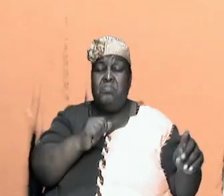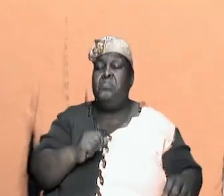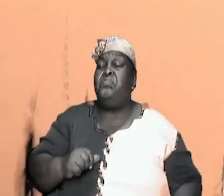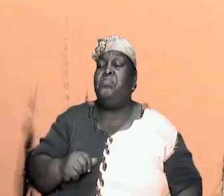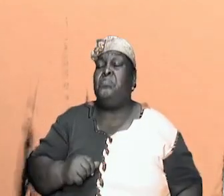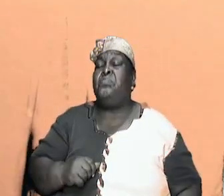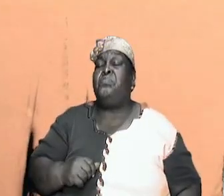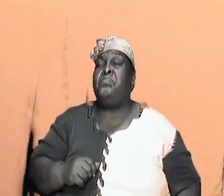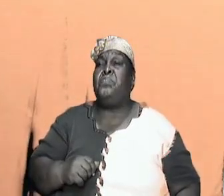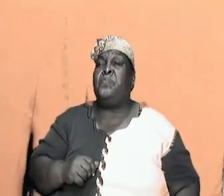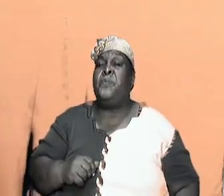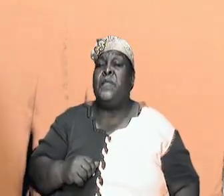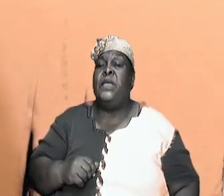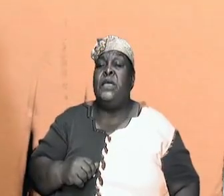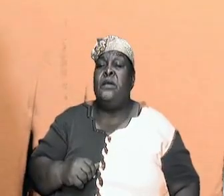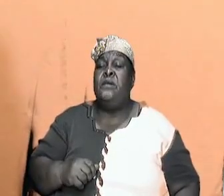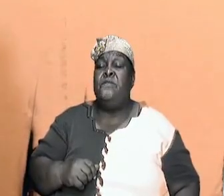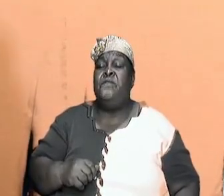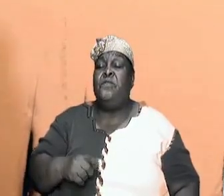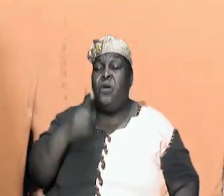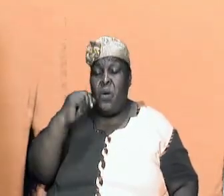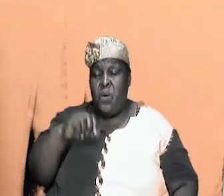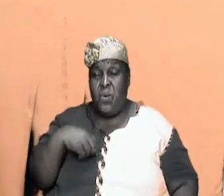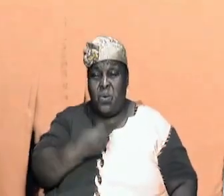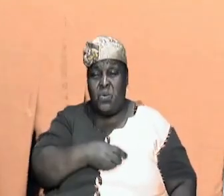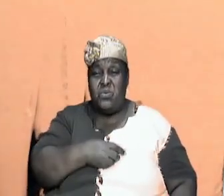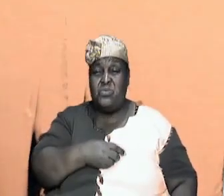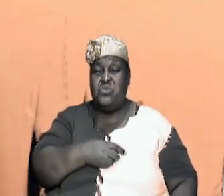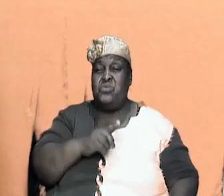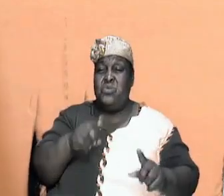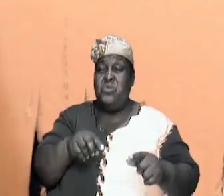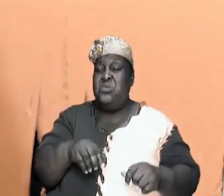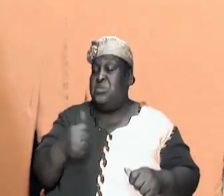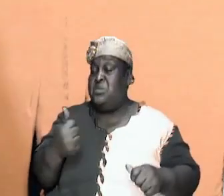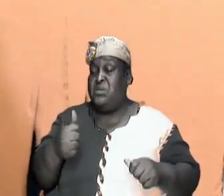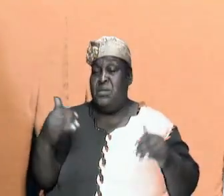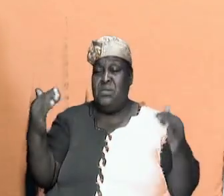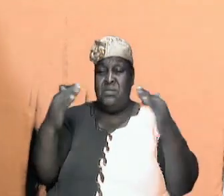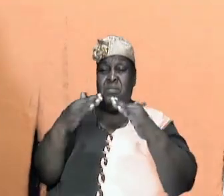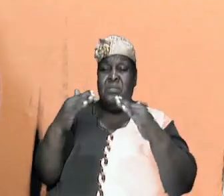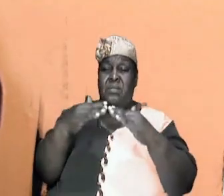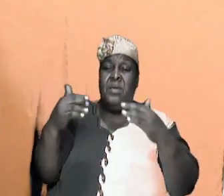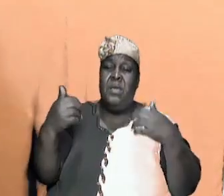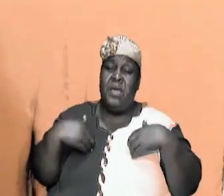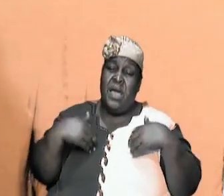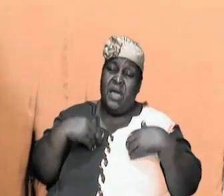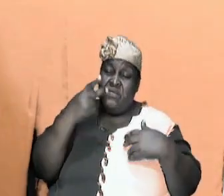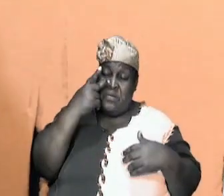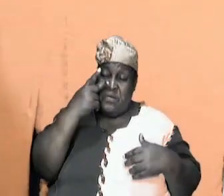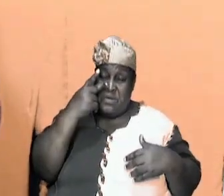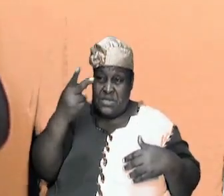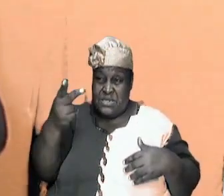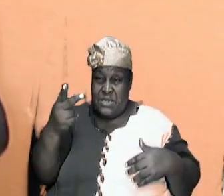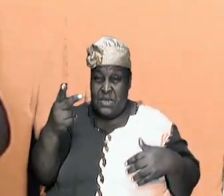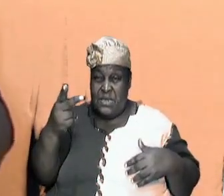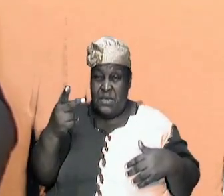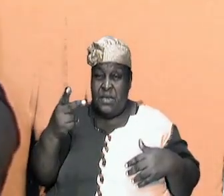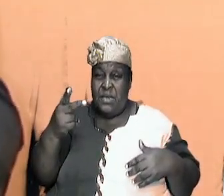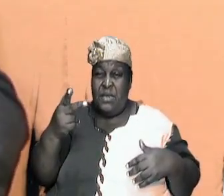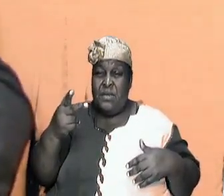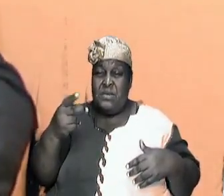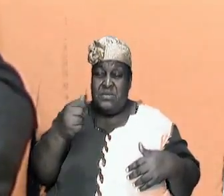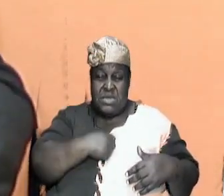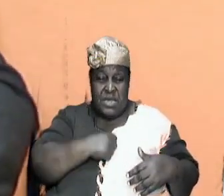level. In order for us to go to the next level, we have to see ourselves through the eyes of